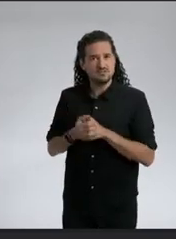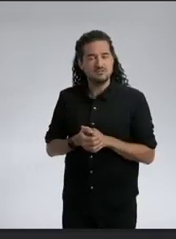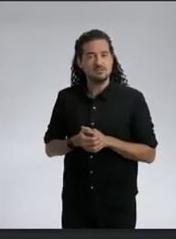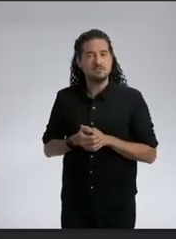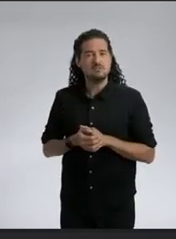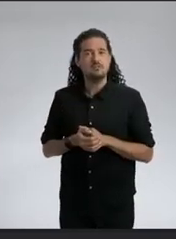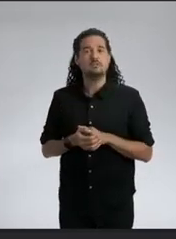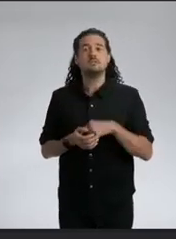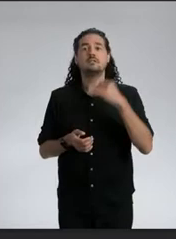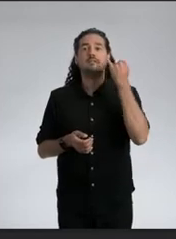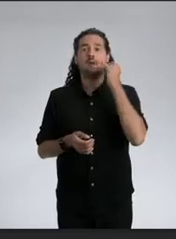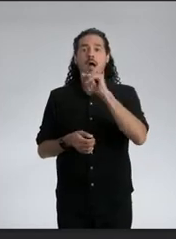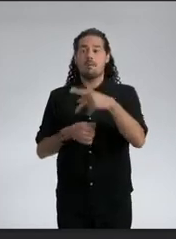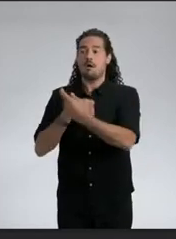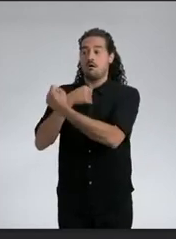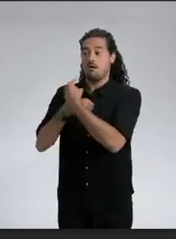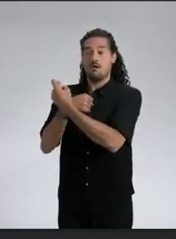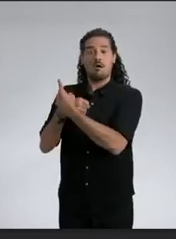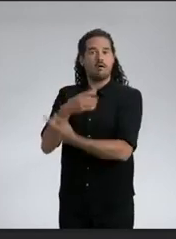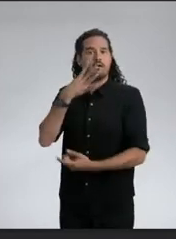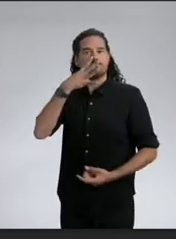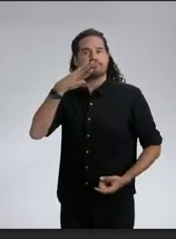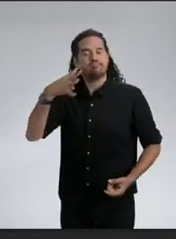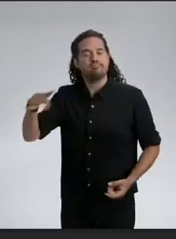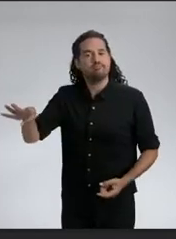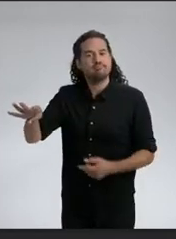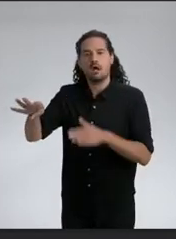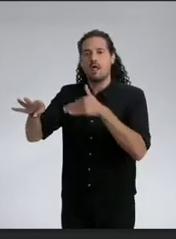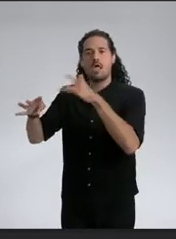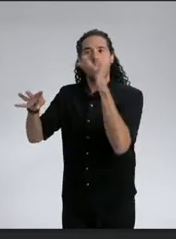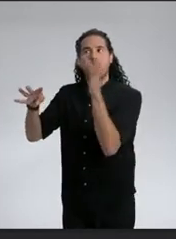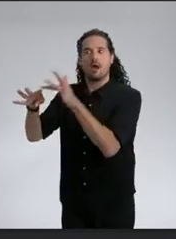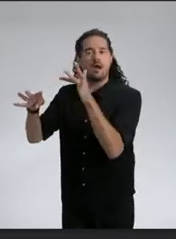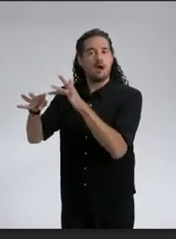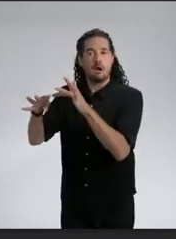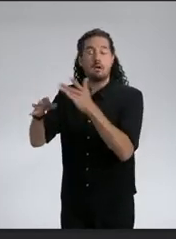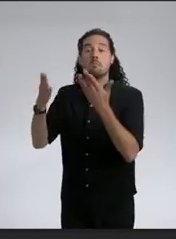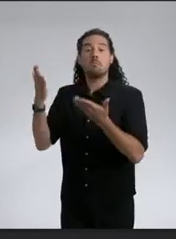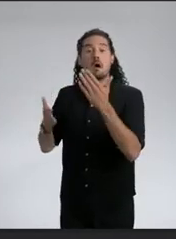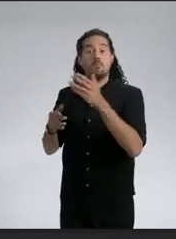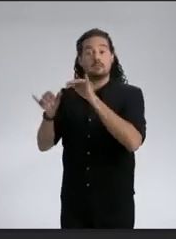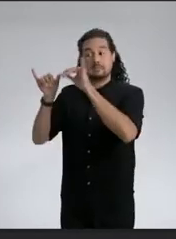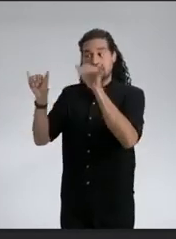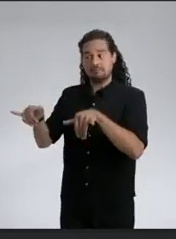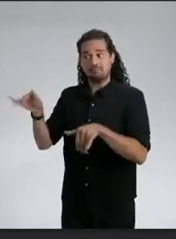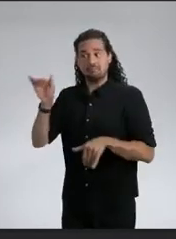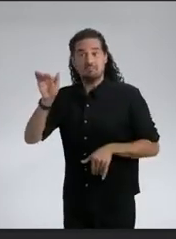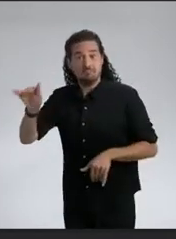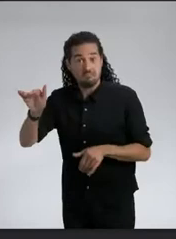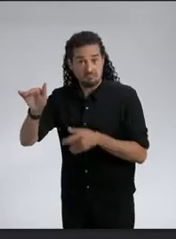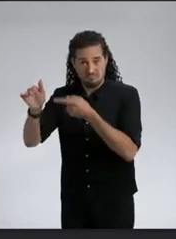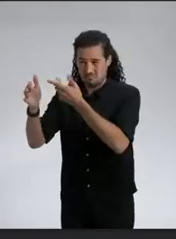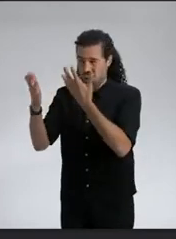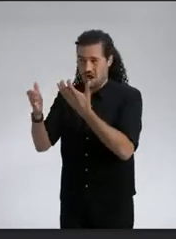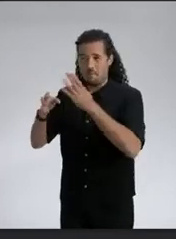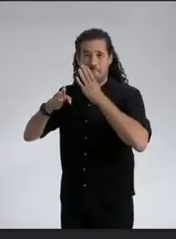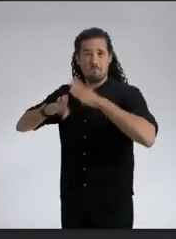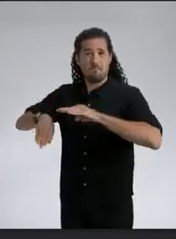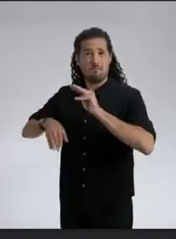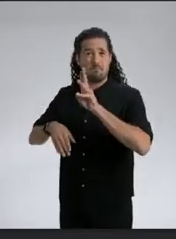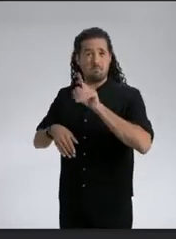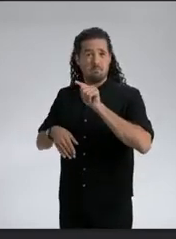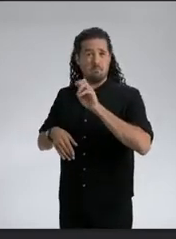app sends one notification after another, and the user isn't engaging. The system might suggest muting all notifications from that